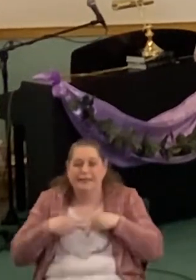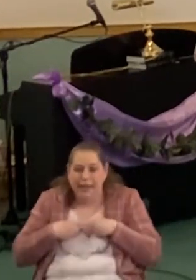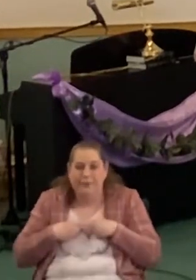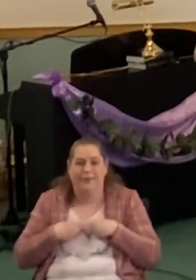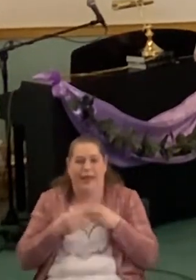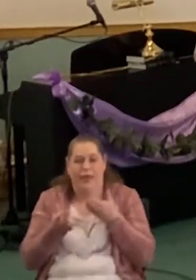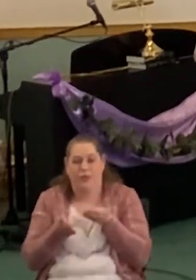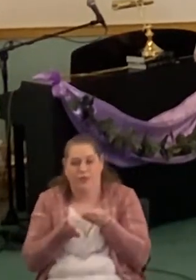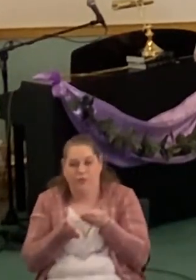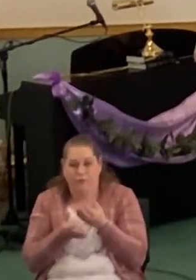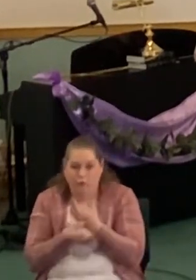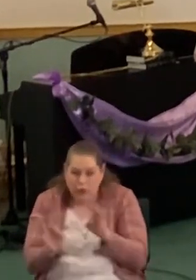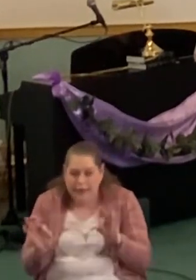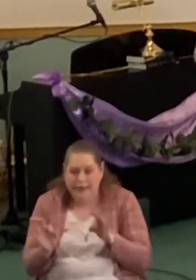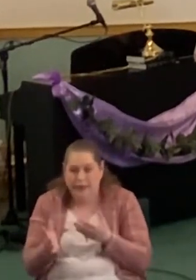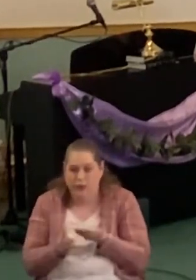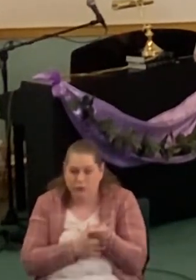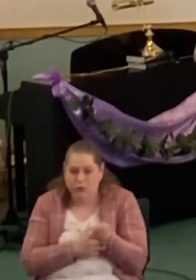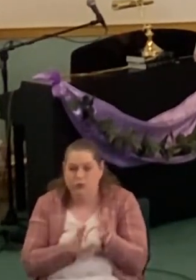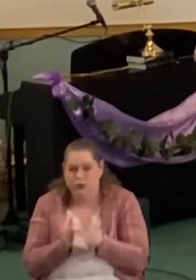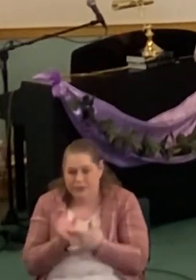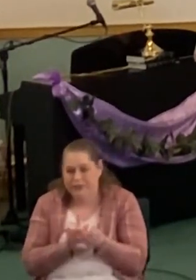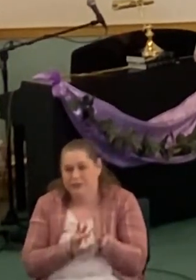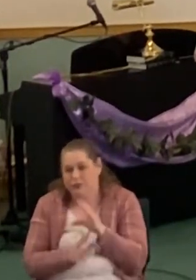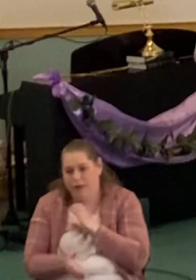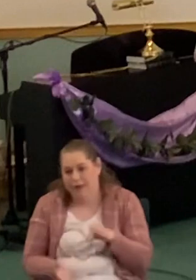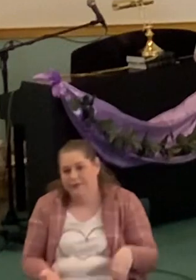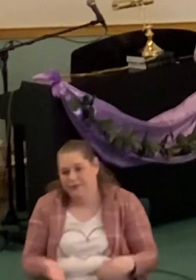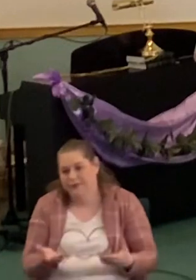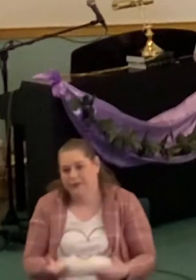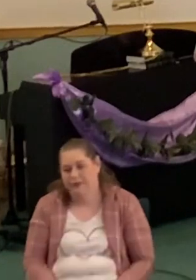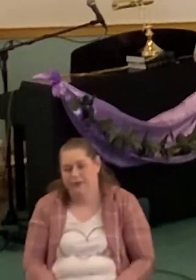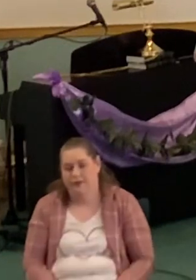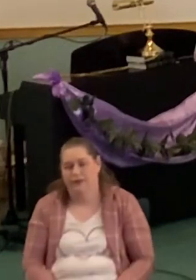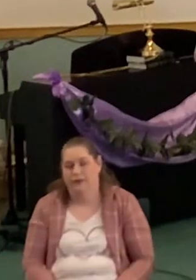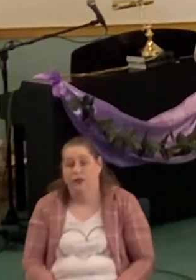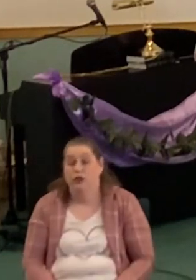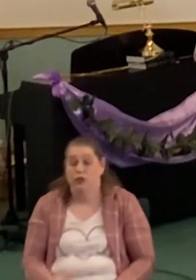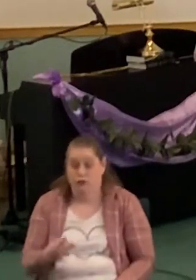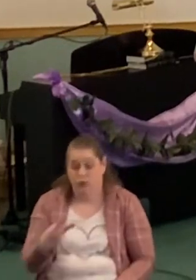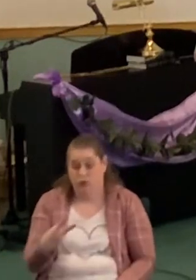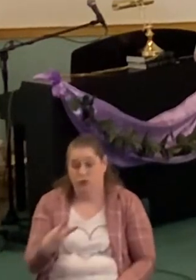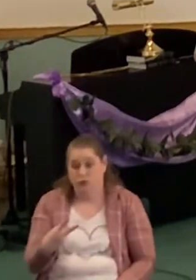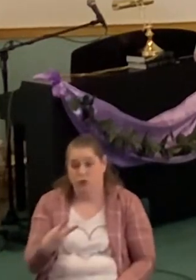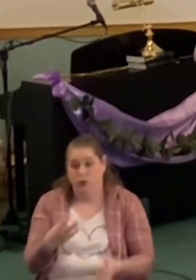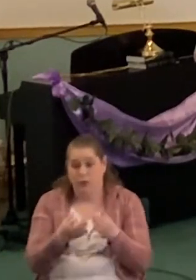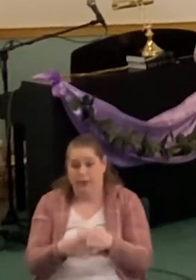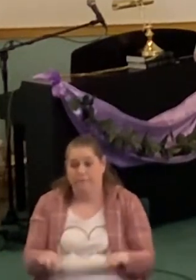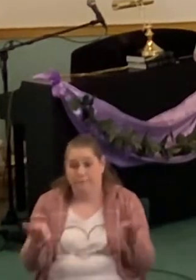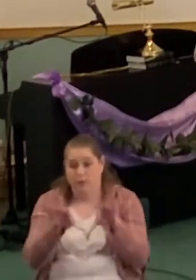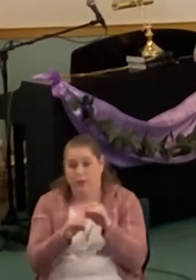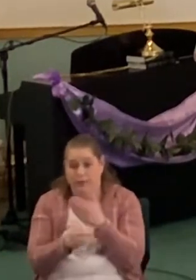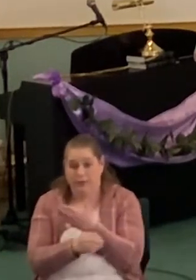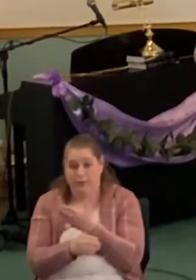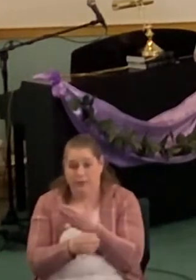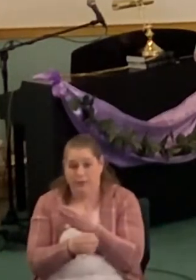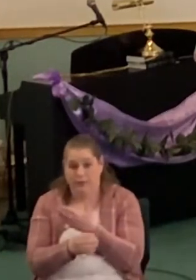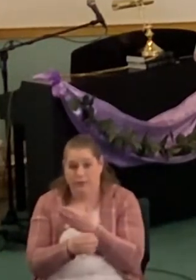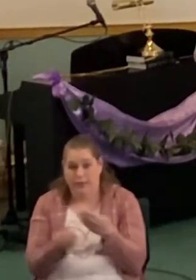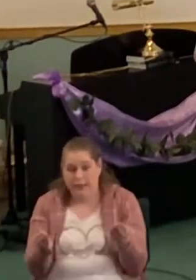freely through Jesus Christ. There are two important aspects of the time of grace that we live